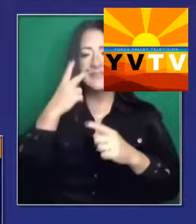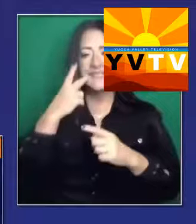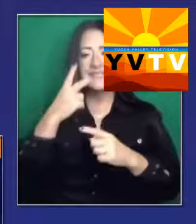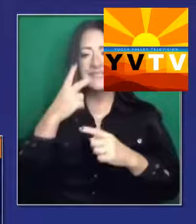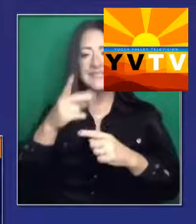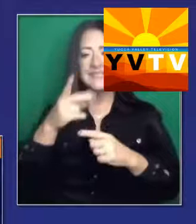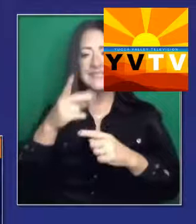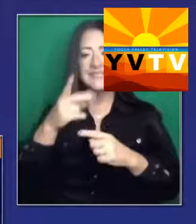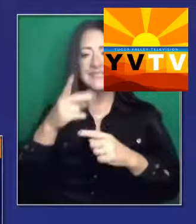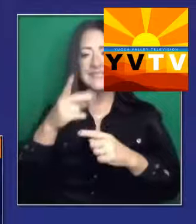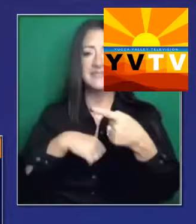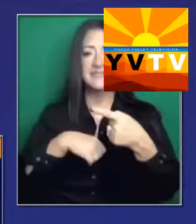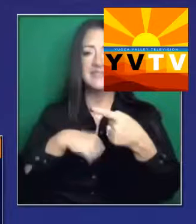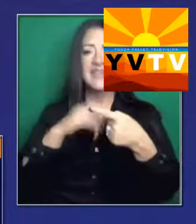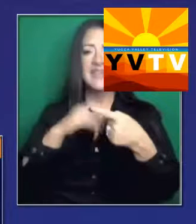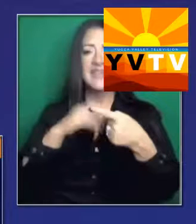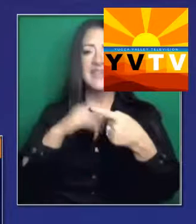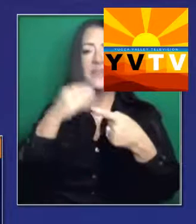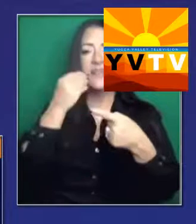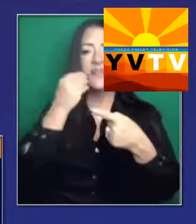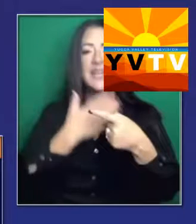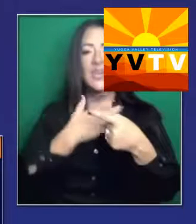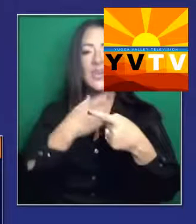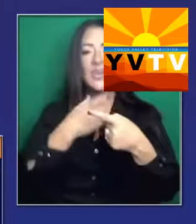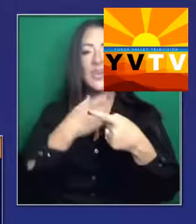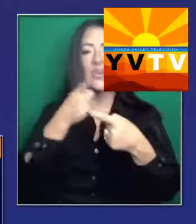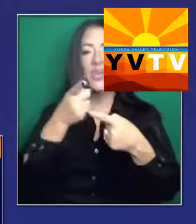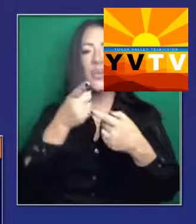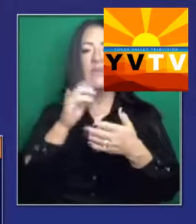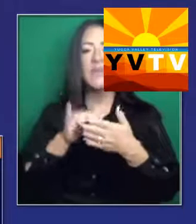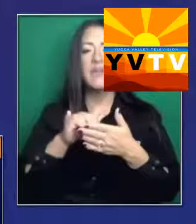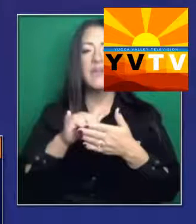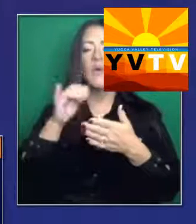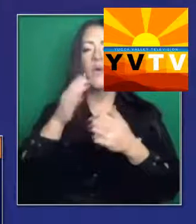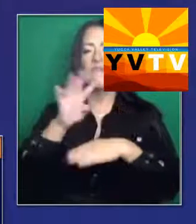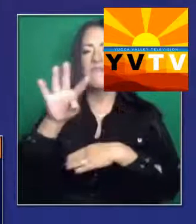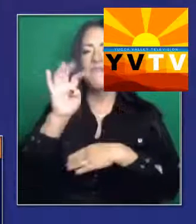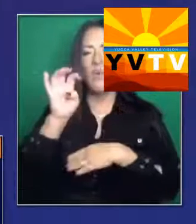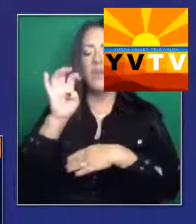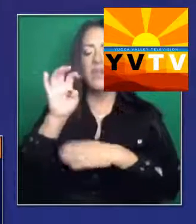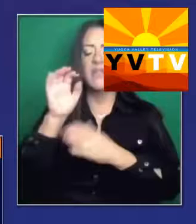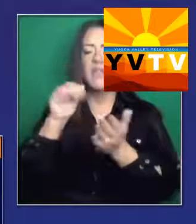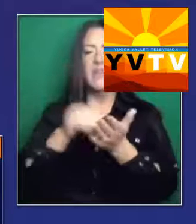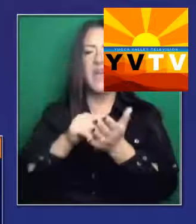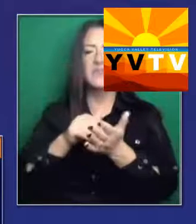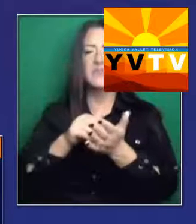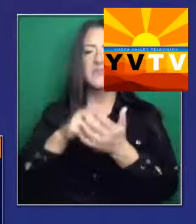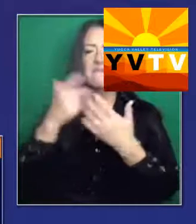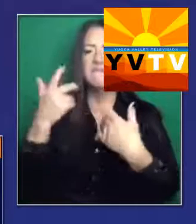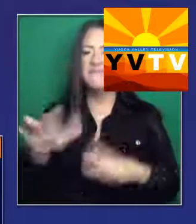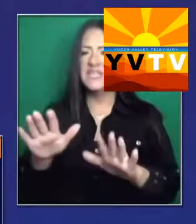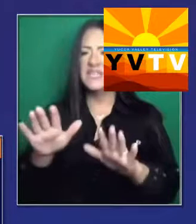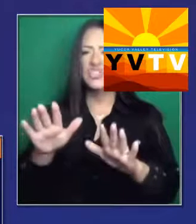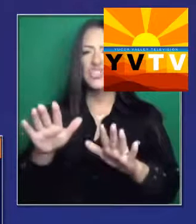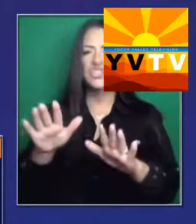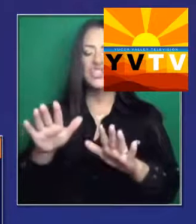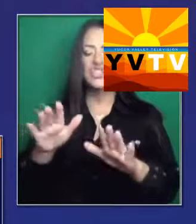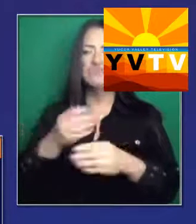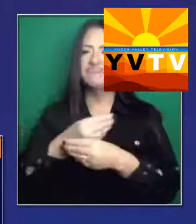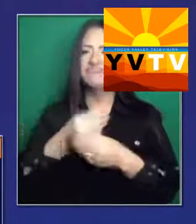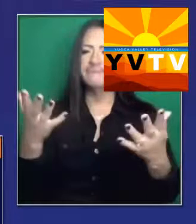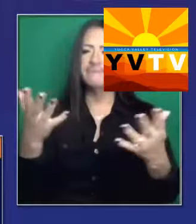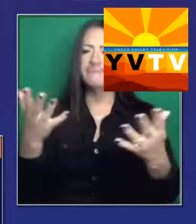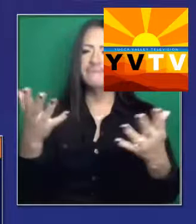more challenges, to be candid with you, with the Moderna distribution in this respect. Remember, Moderna, we're not dealing